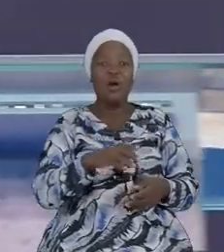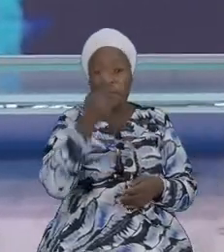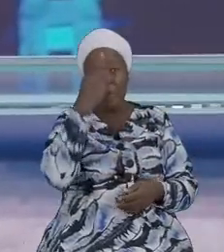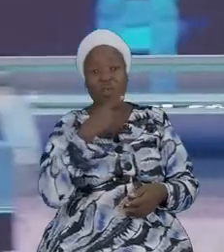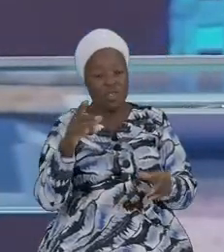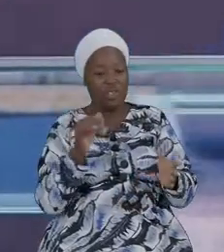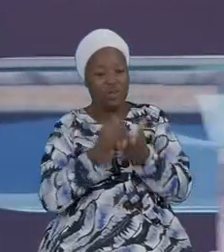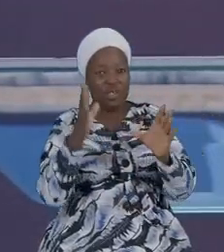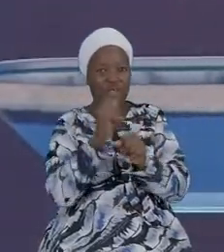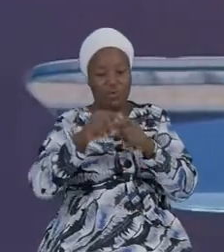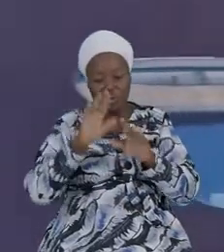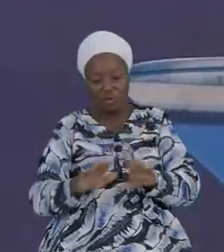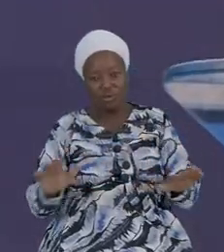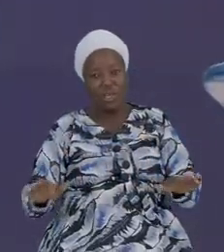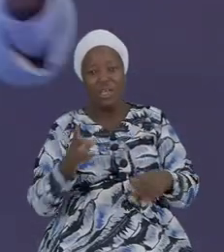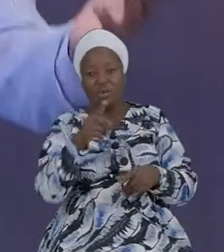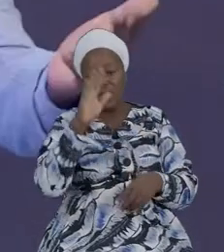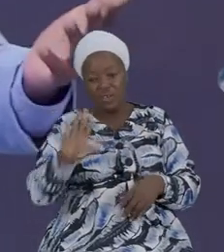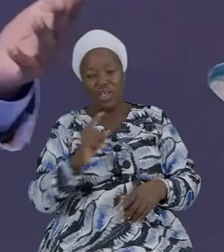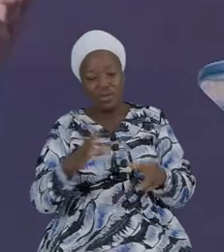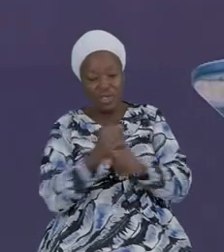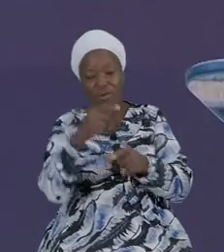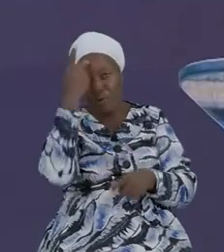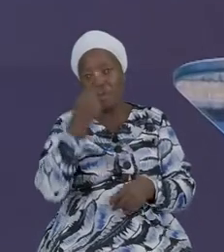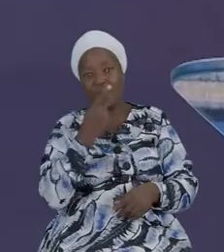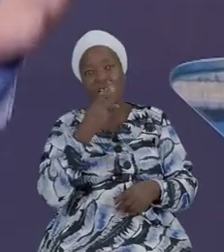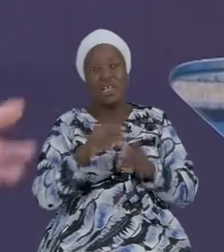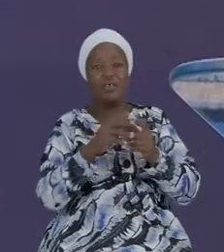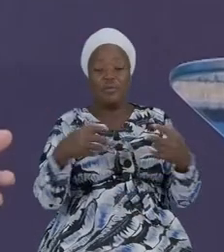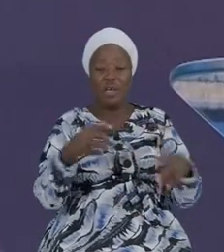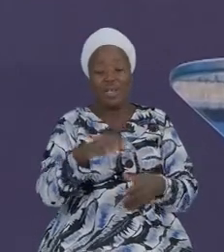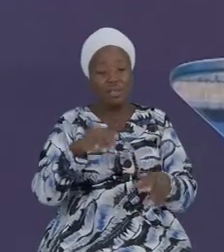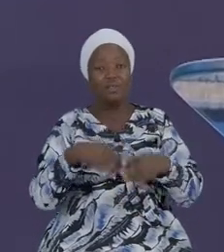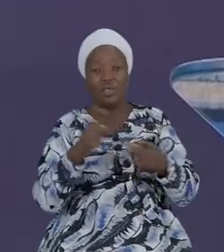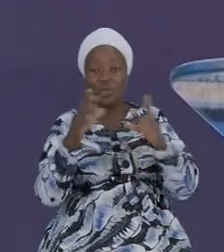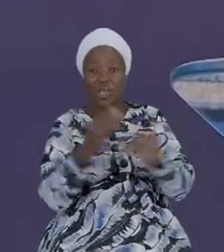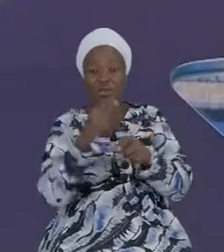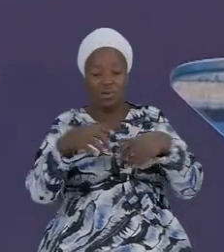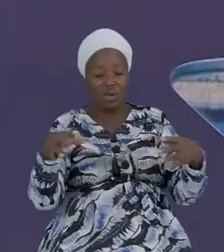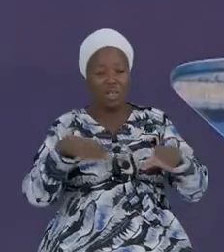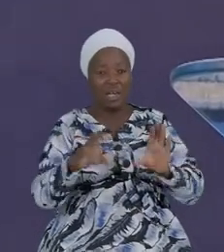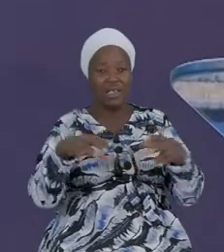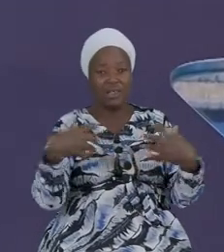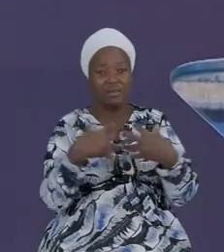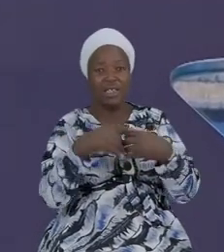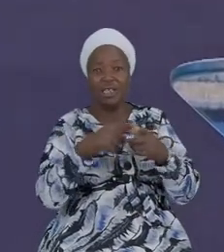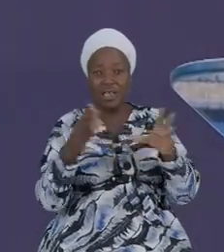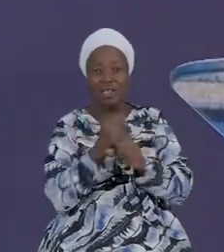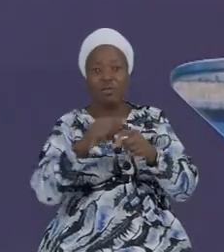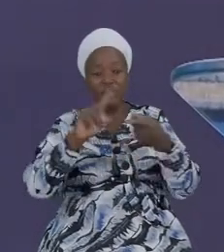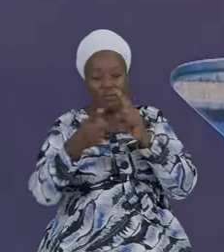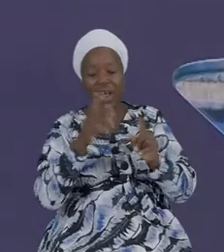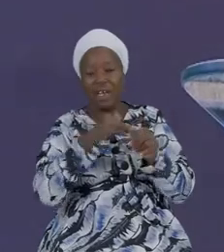Your child, it will get to your parents. It will get to your classmates. It will get to your friends. It will get